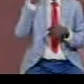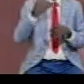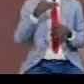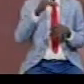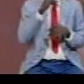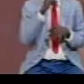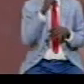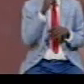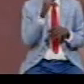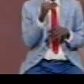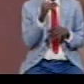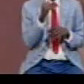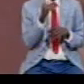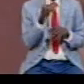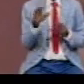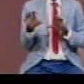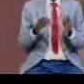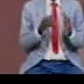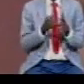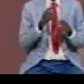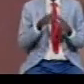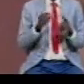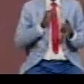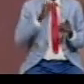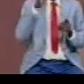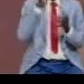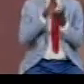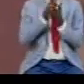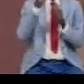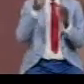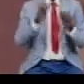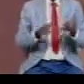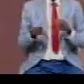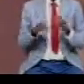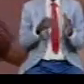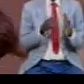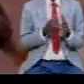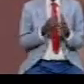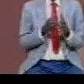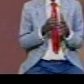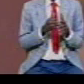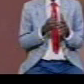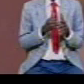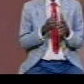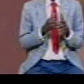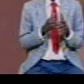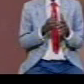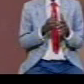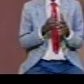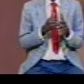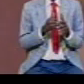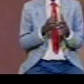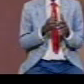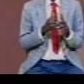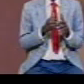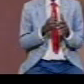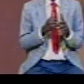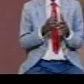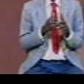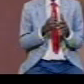I believe you can do it. After that, but now, to cut the long story short,